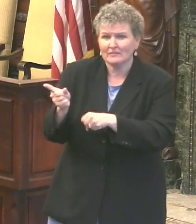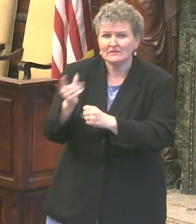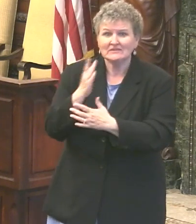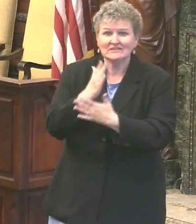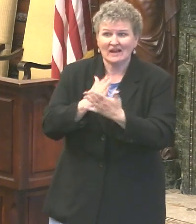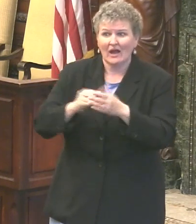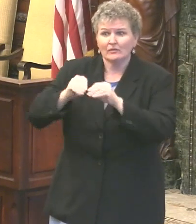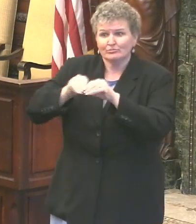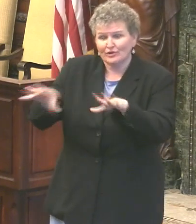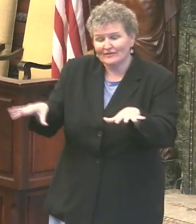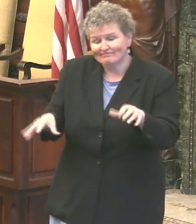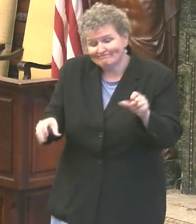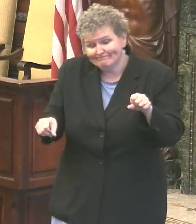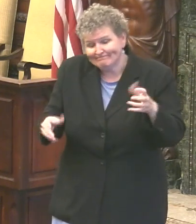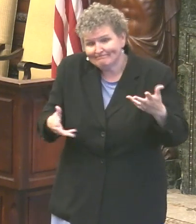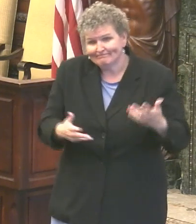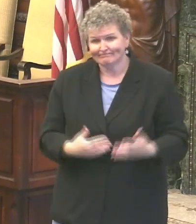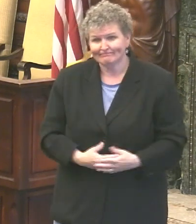disease.